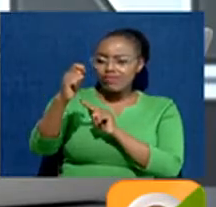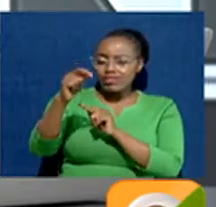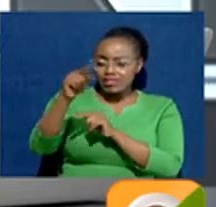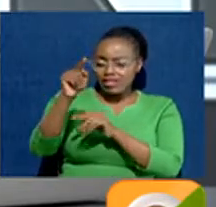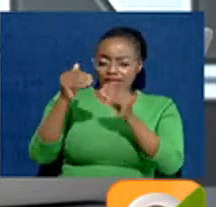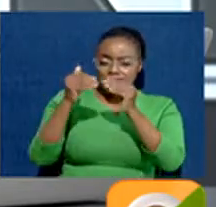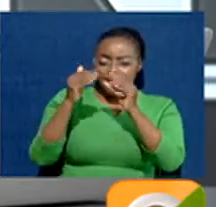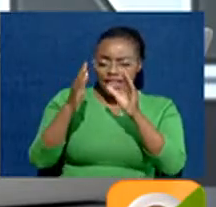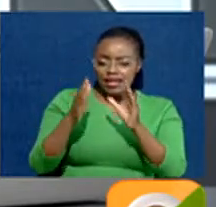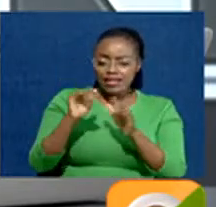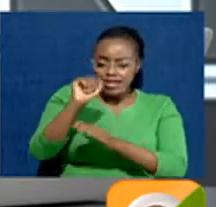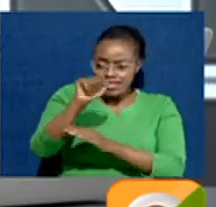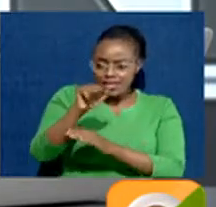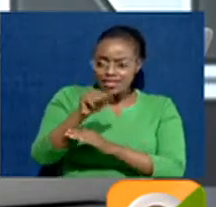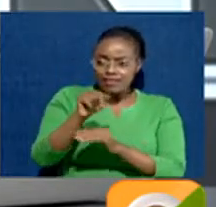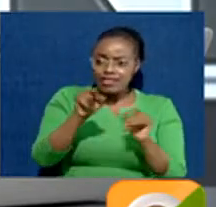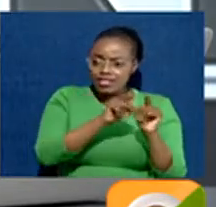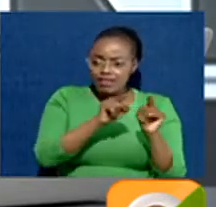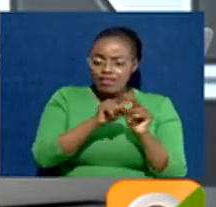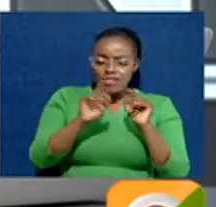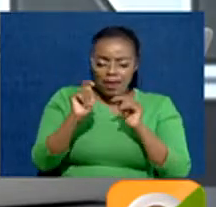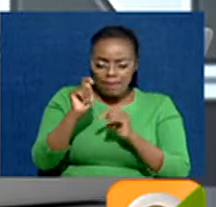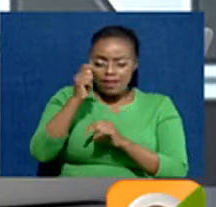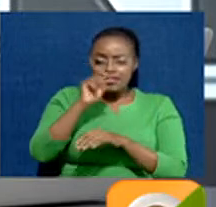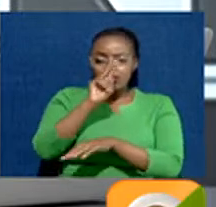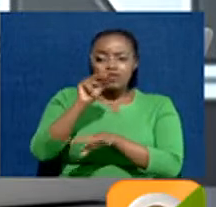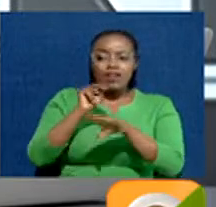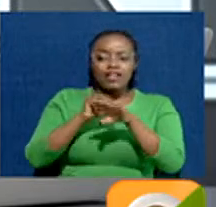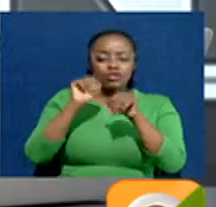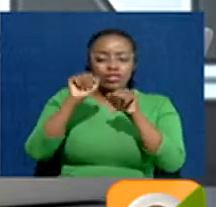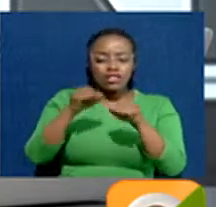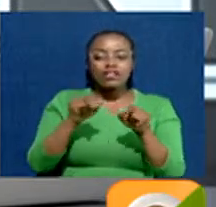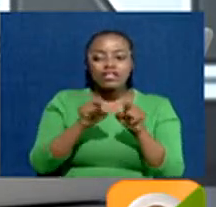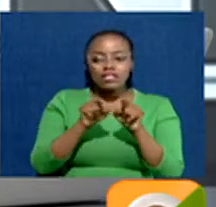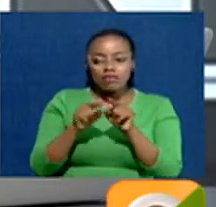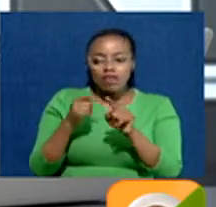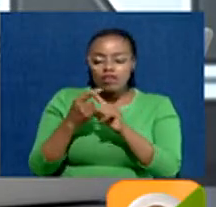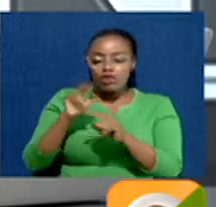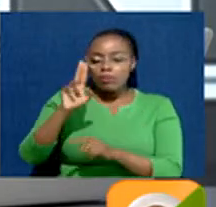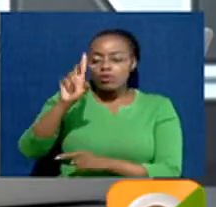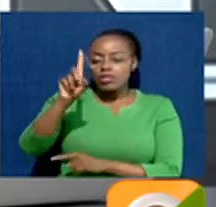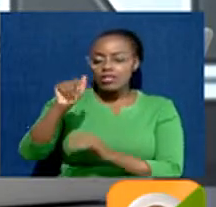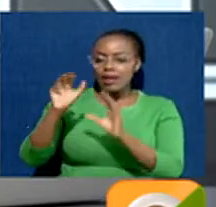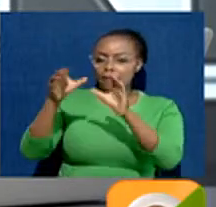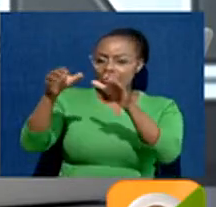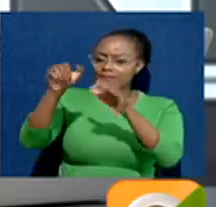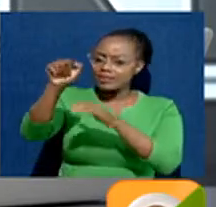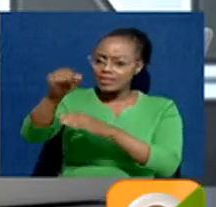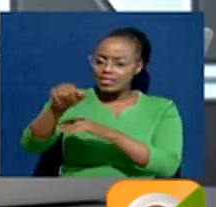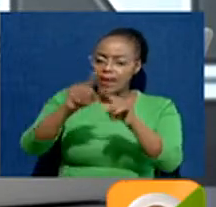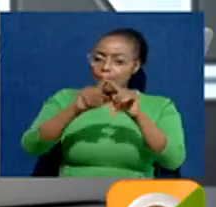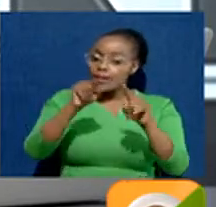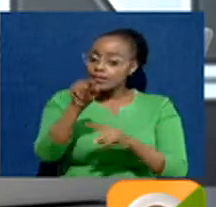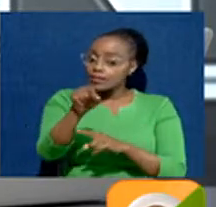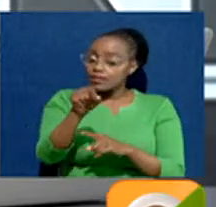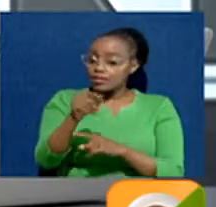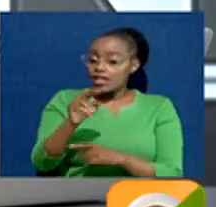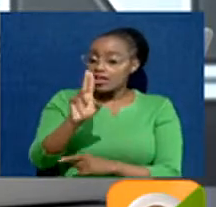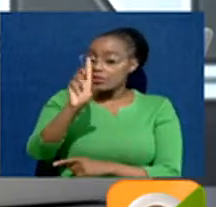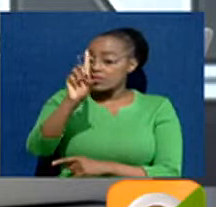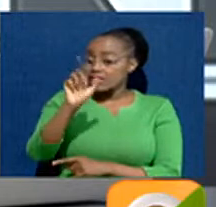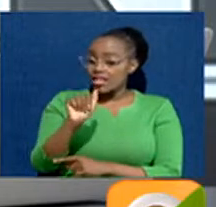of state, the commander-in-chief. He is the president of the nation. He hails from the UDA party. But is this a